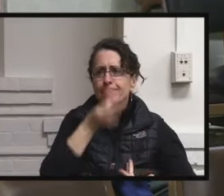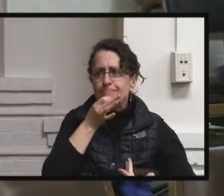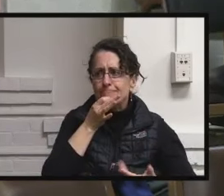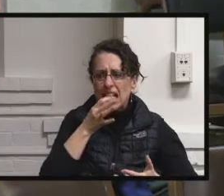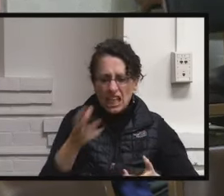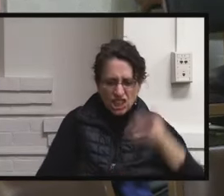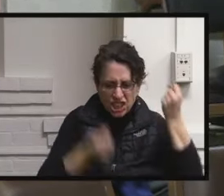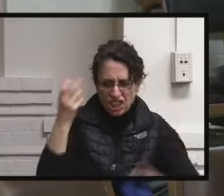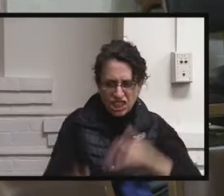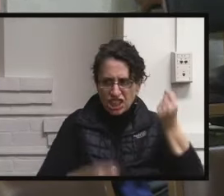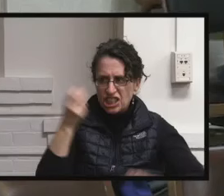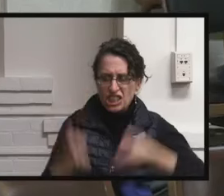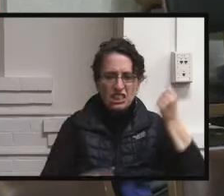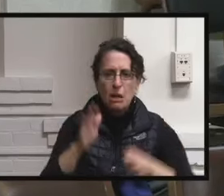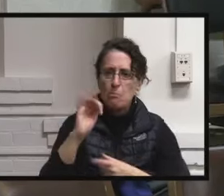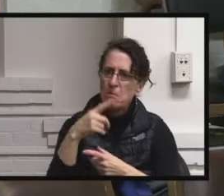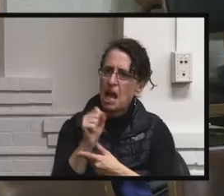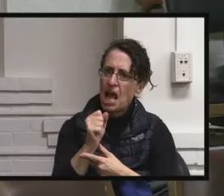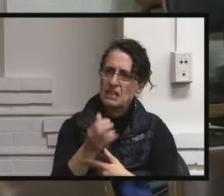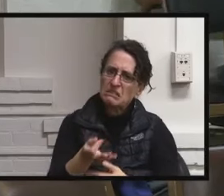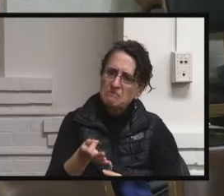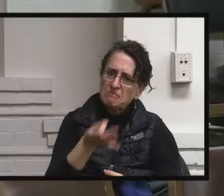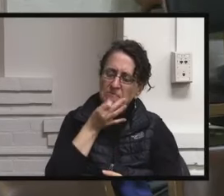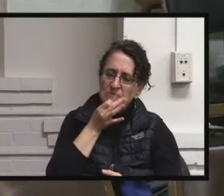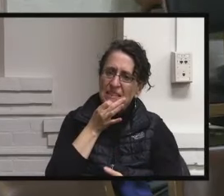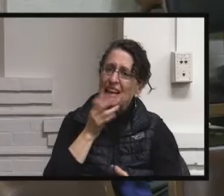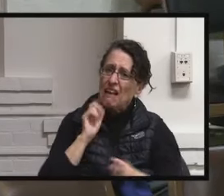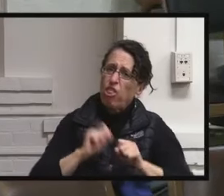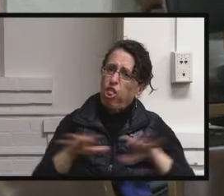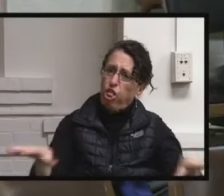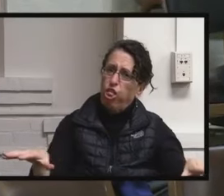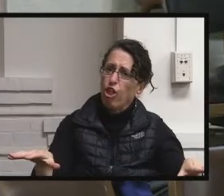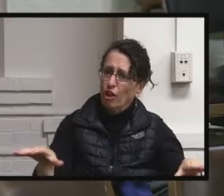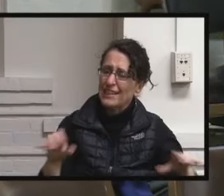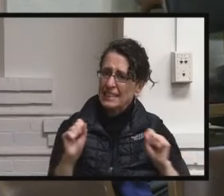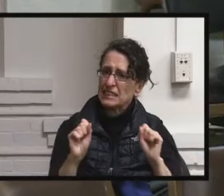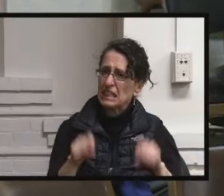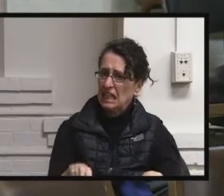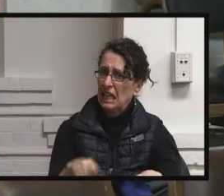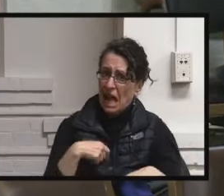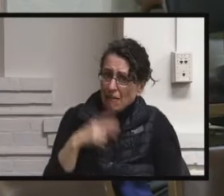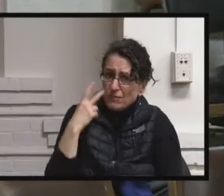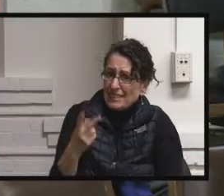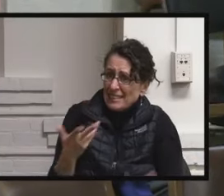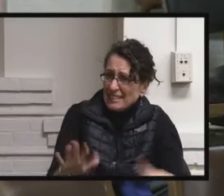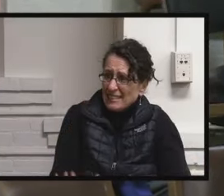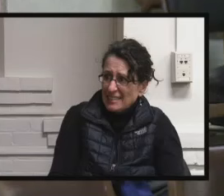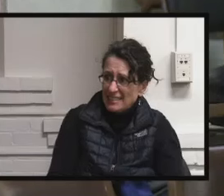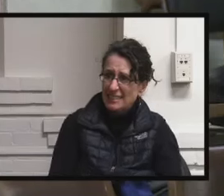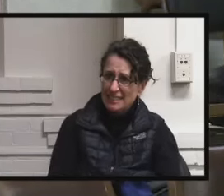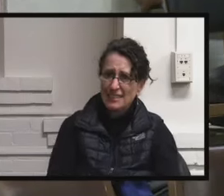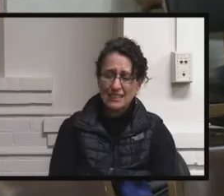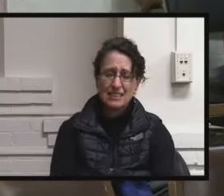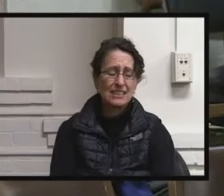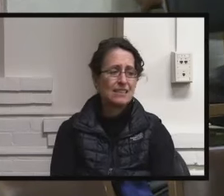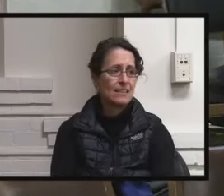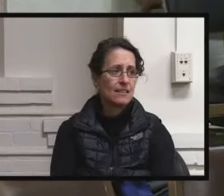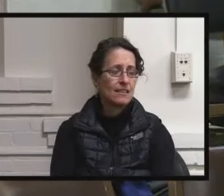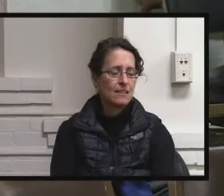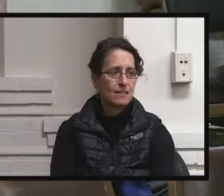and I've seen some really shredded bags with trash all over the place on the street. And if we're going to